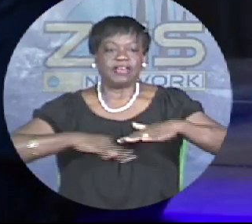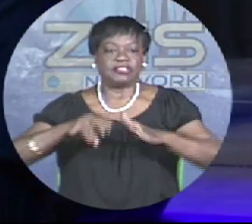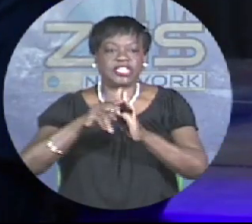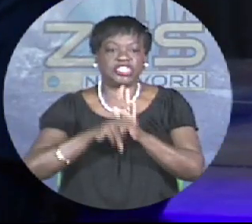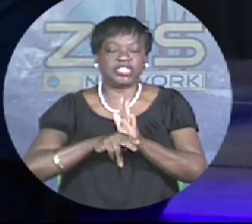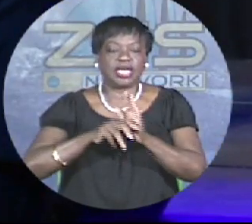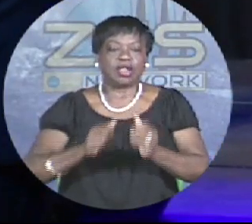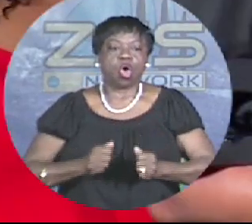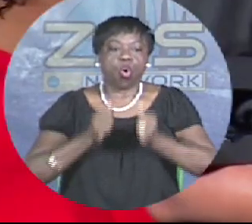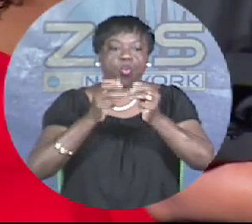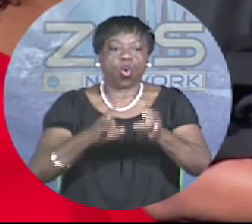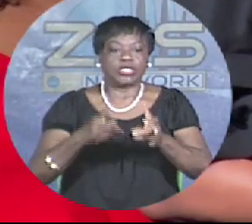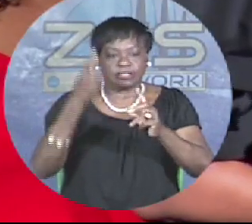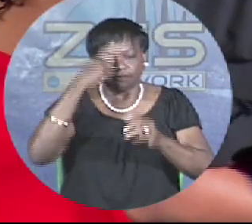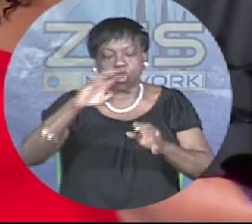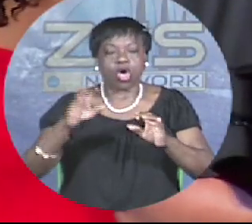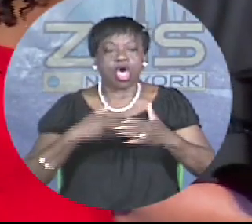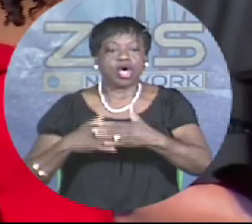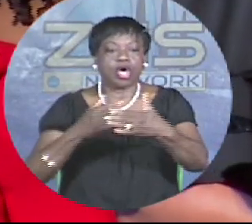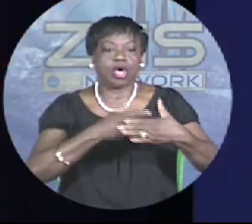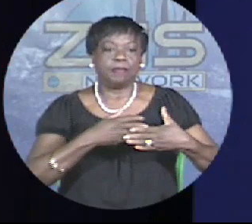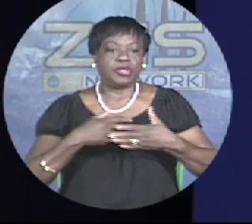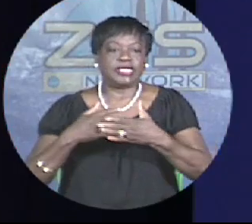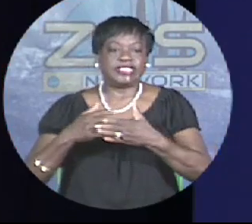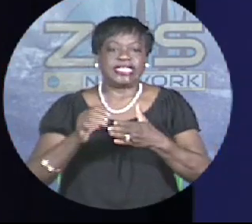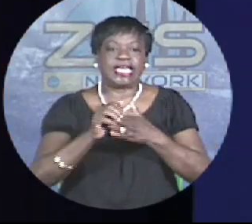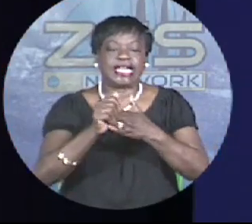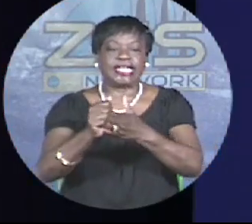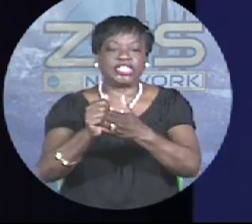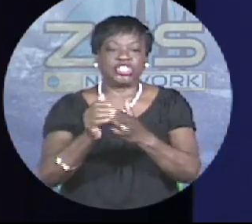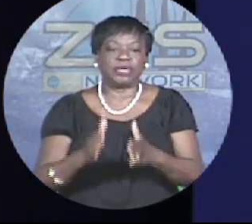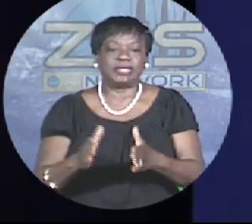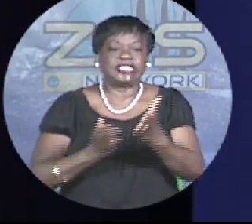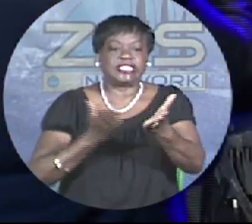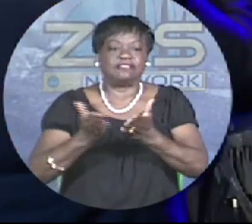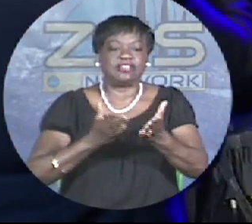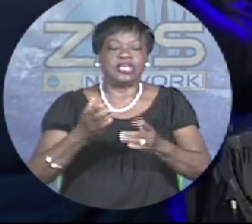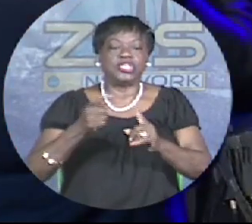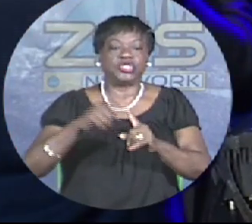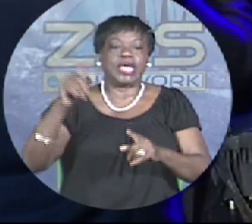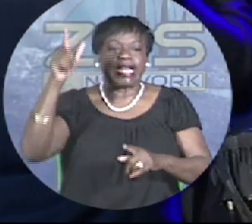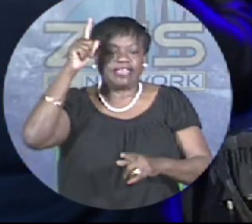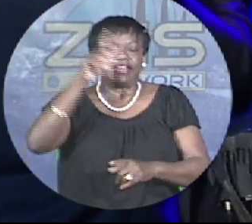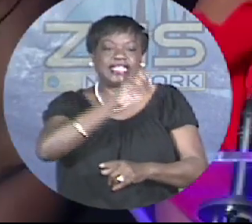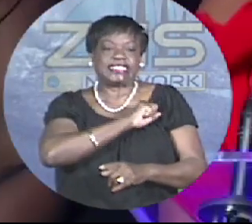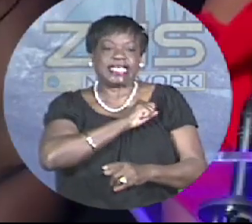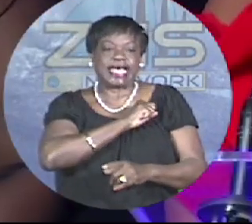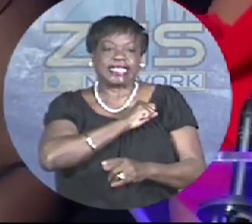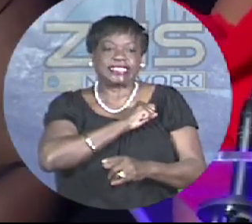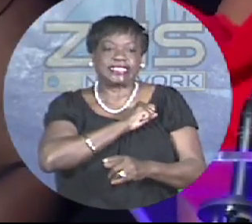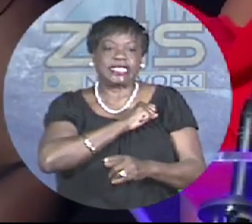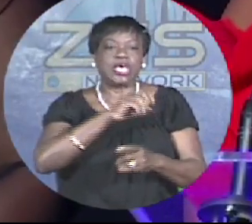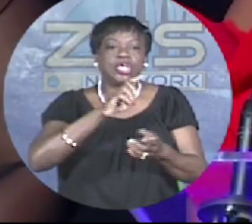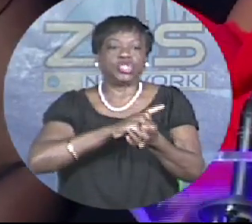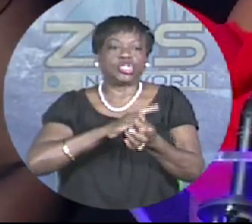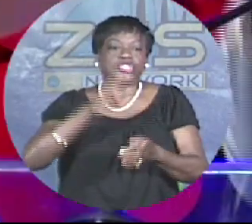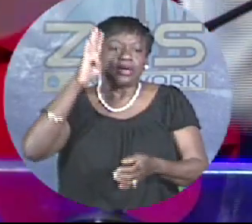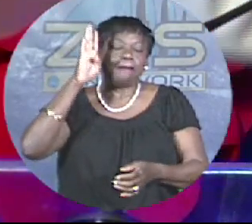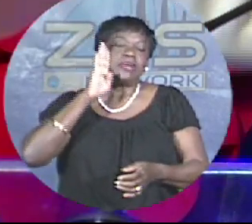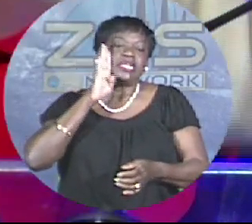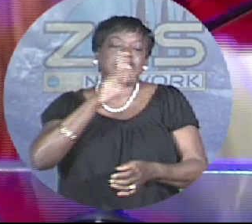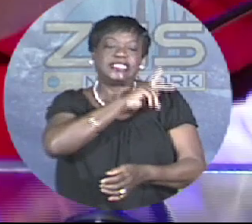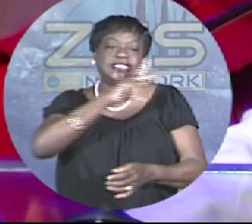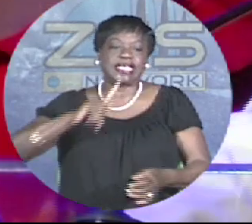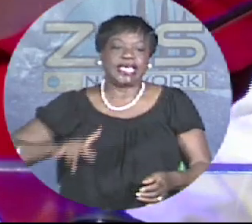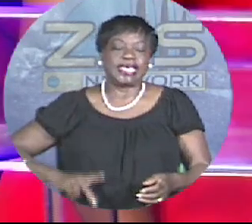awards for community leadership and service to Olympian Levan Superman Sands, daughter of the late Dr. Martin Luther King, Dr. Bernice King,